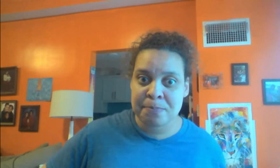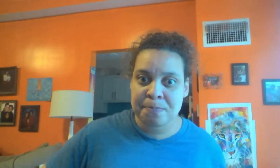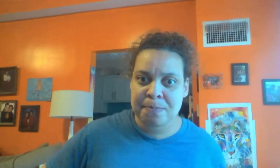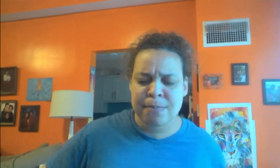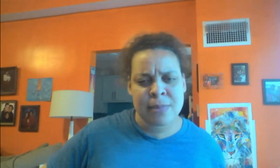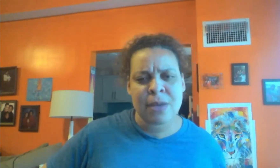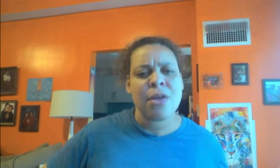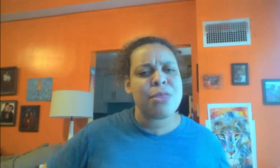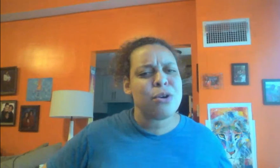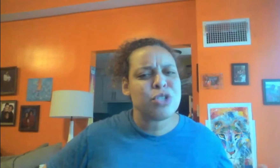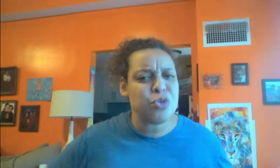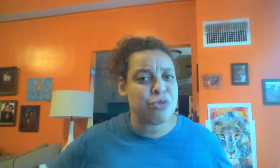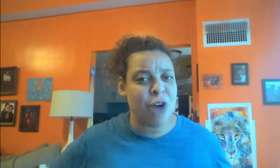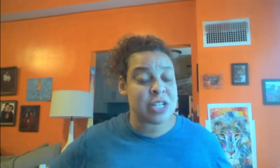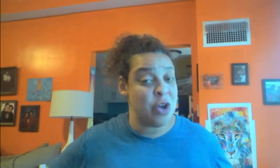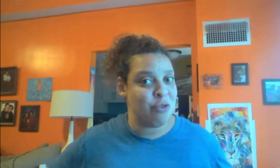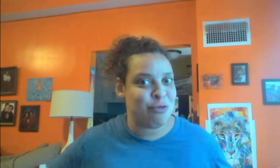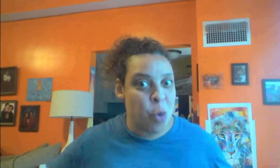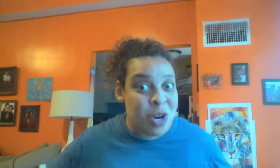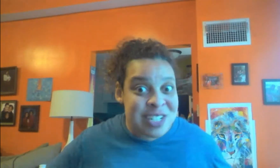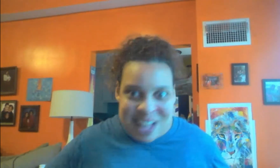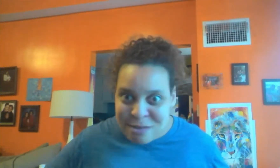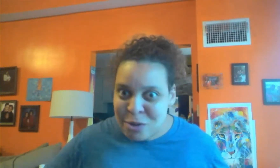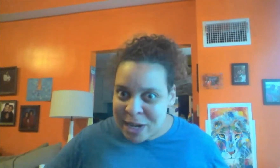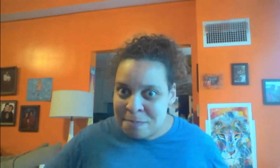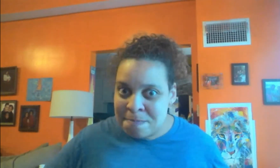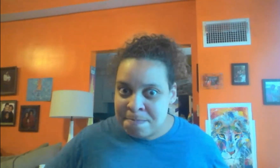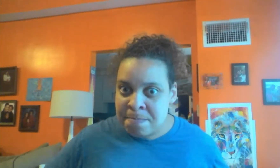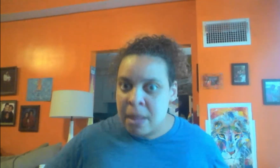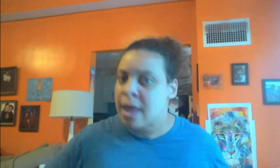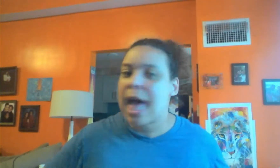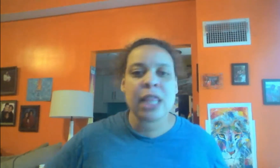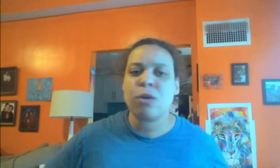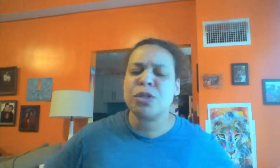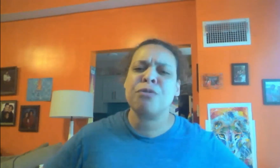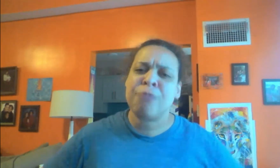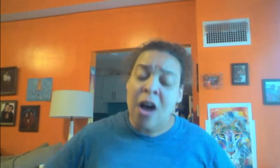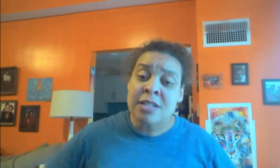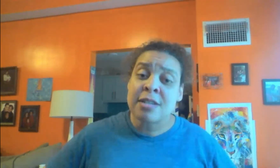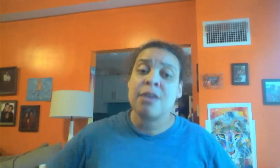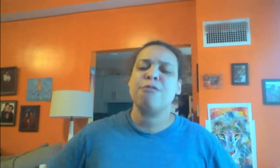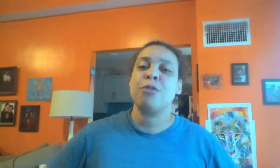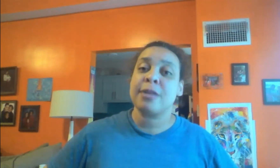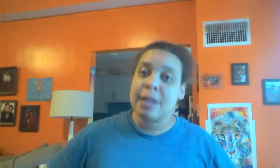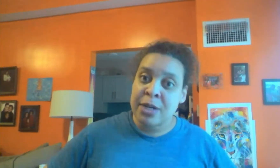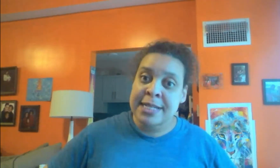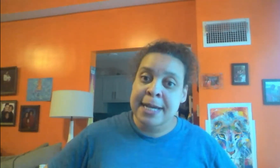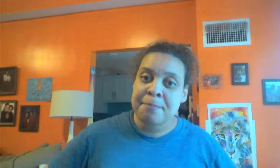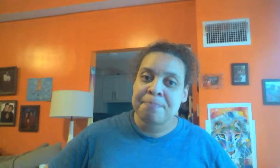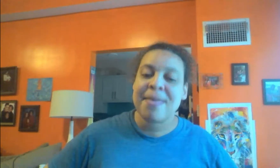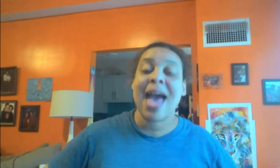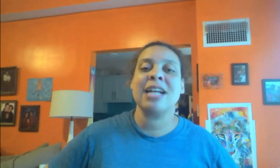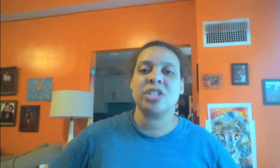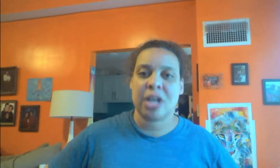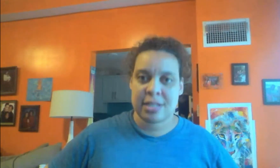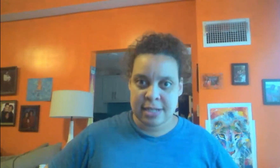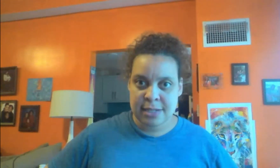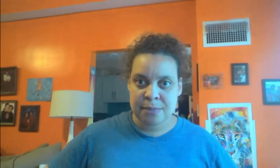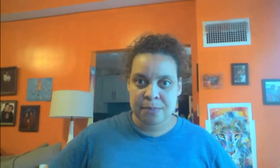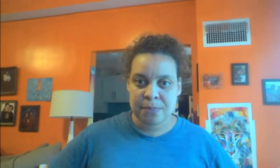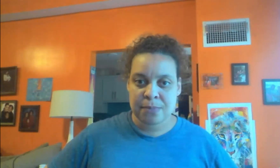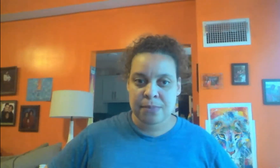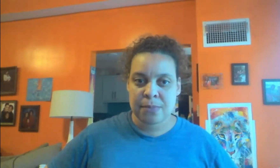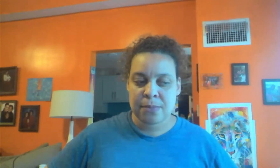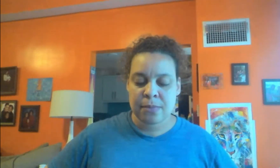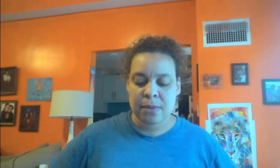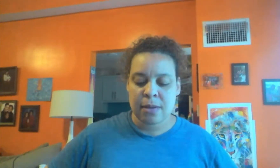it. Those who fought for slavery and those who fought for liberty and